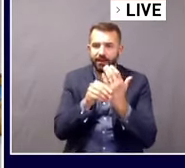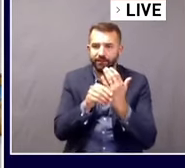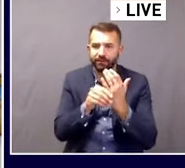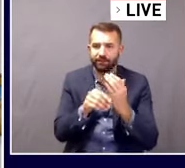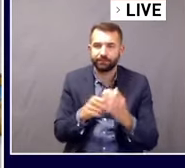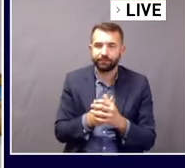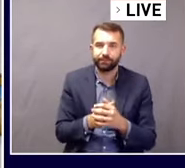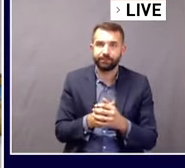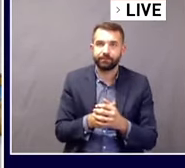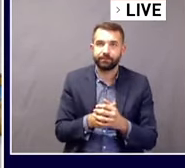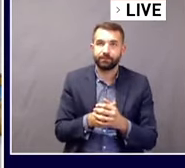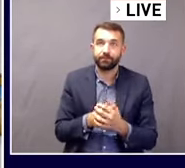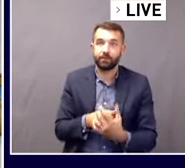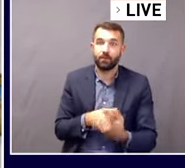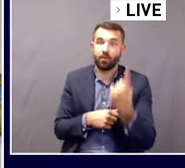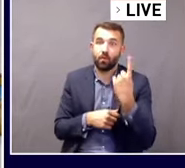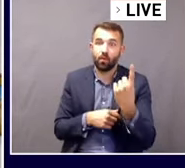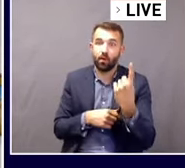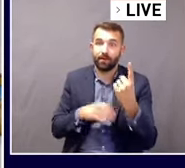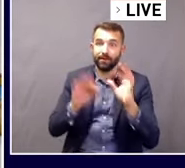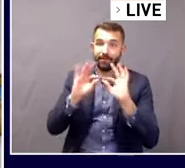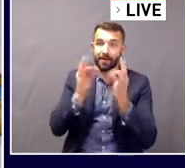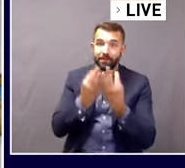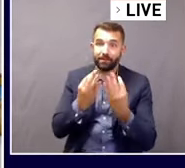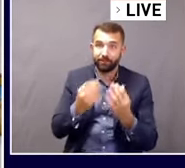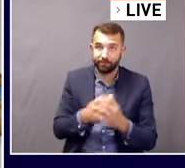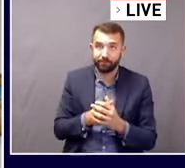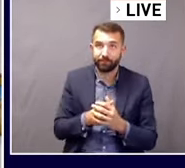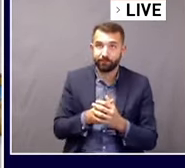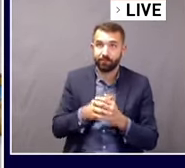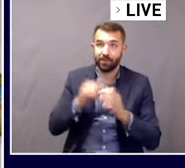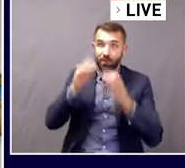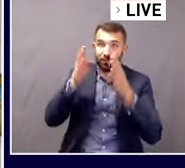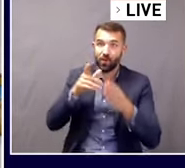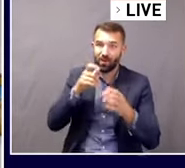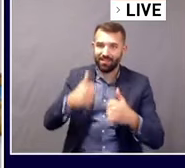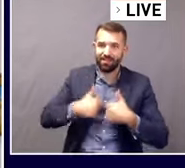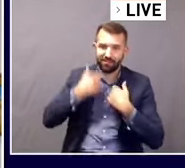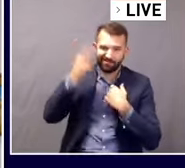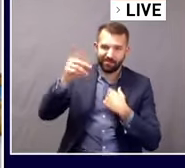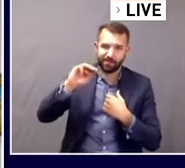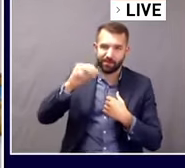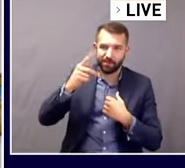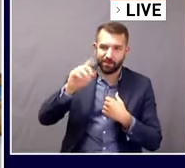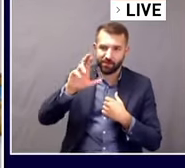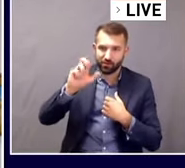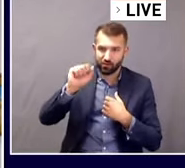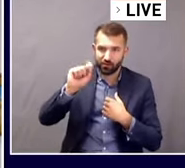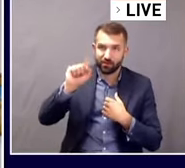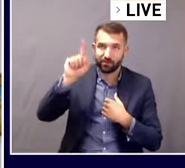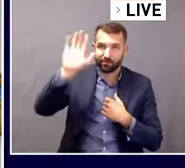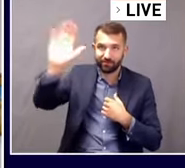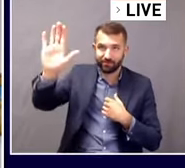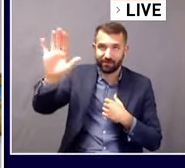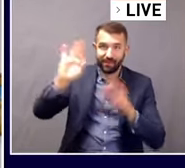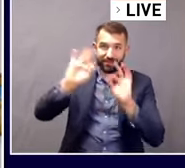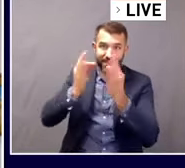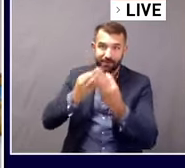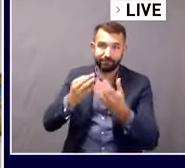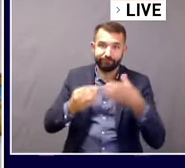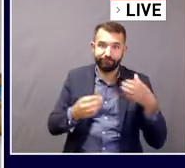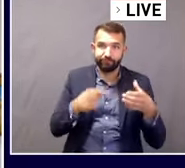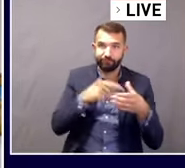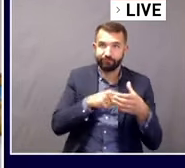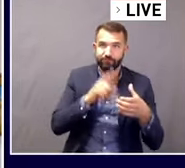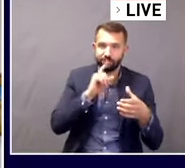member there of someone at Maple Crest, and they say they were told that staff